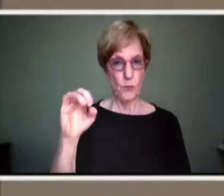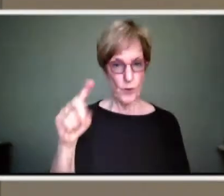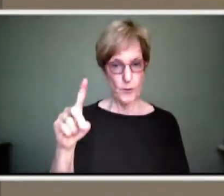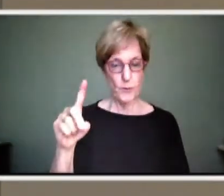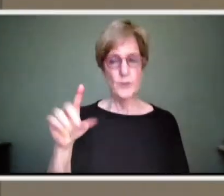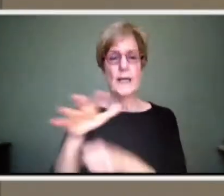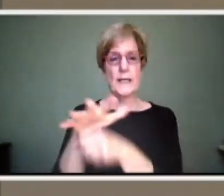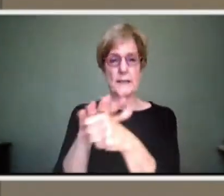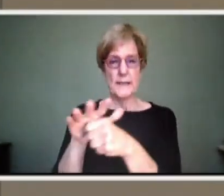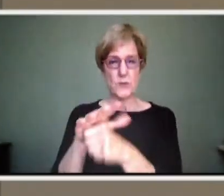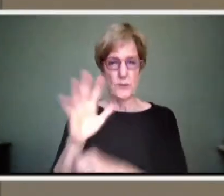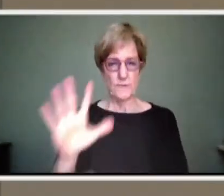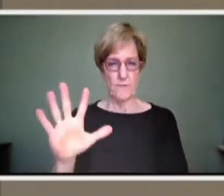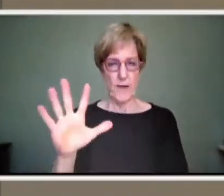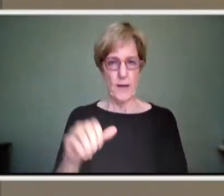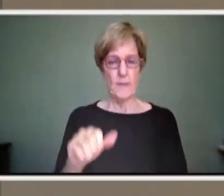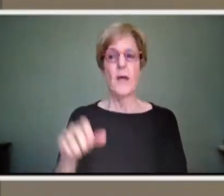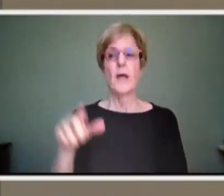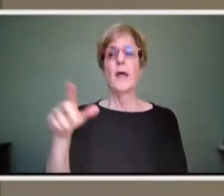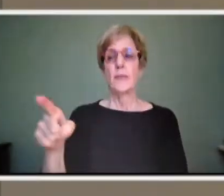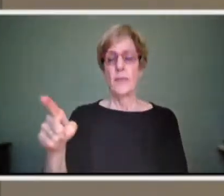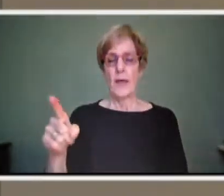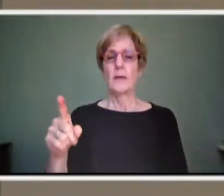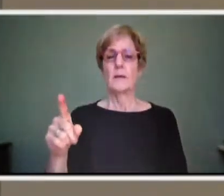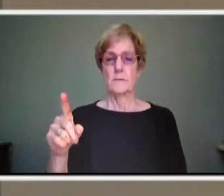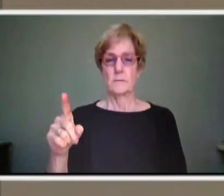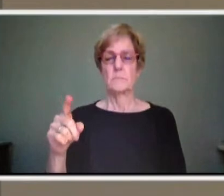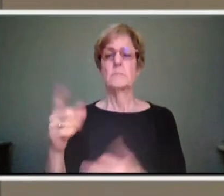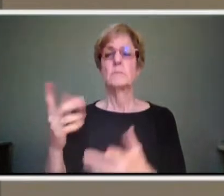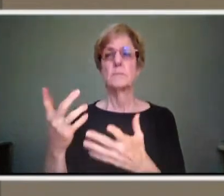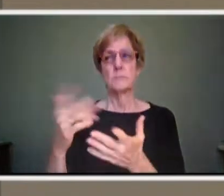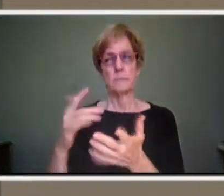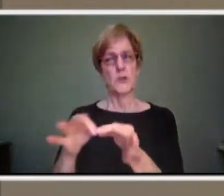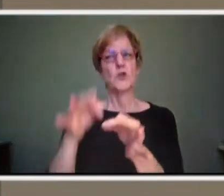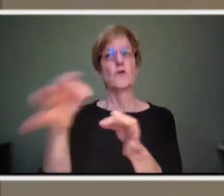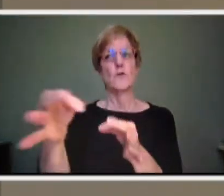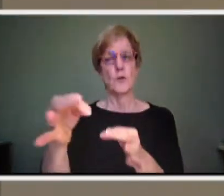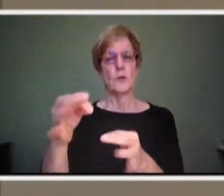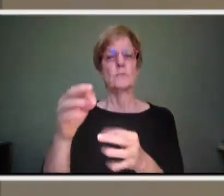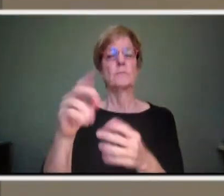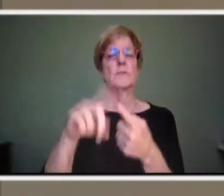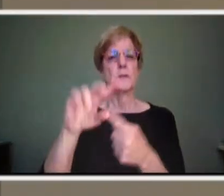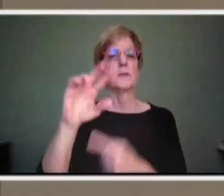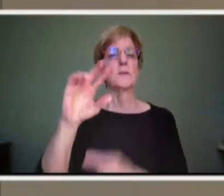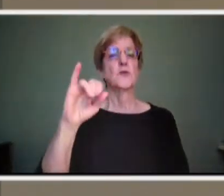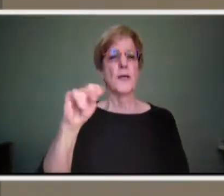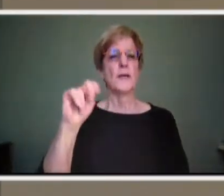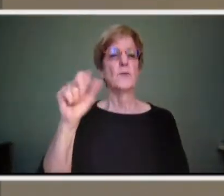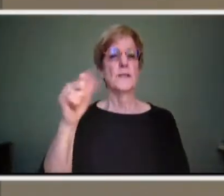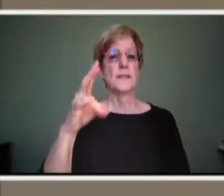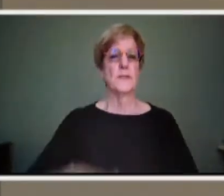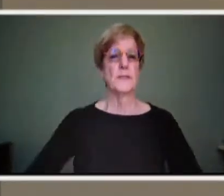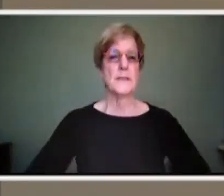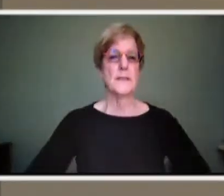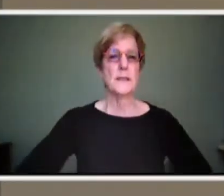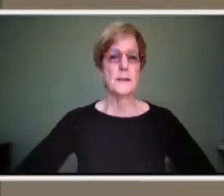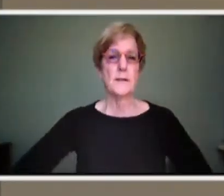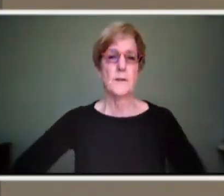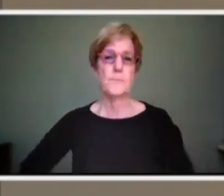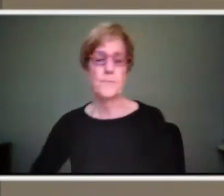5. They are looking for a deferral on their decision to January 17th. Item 17,